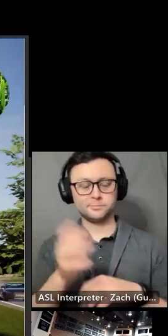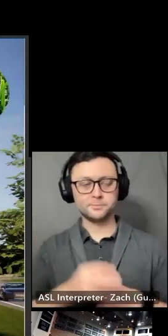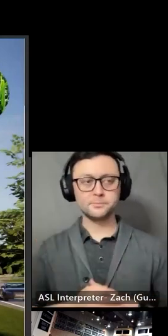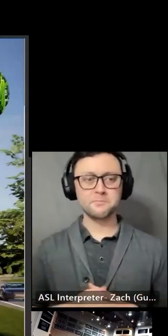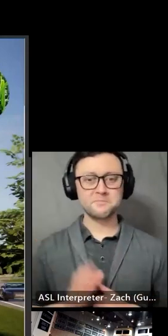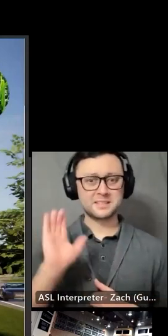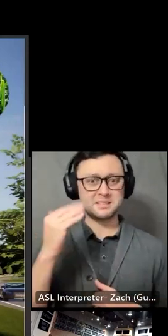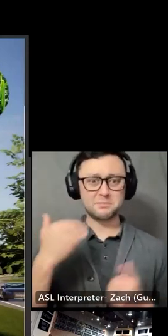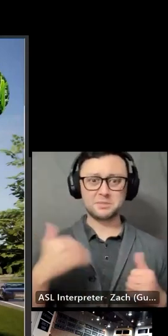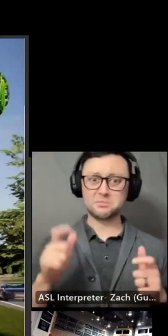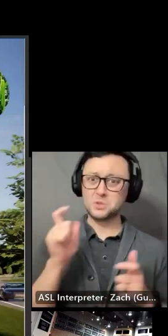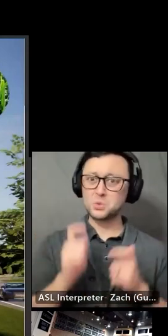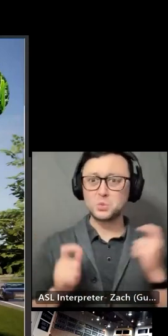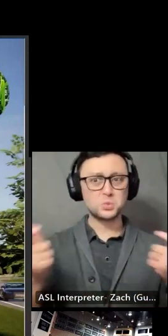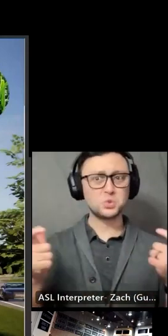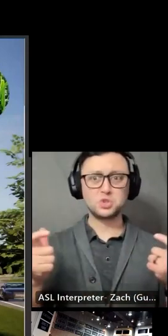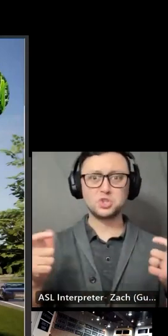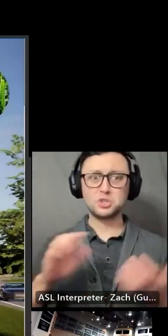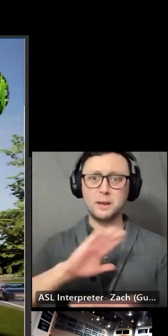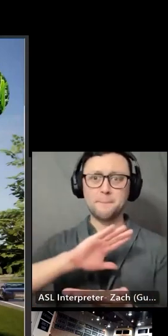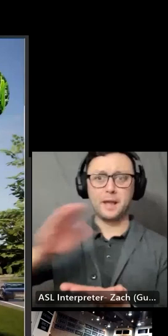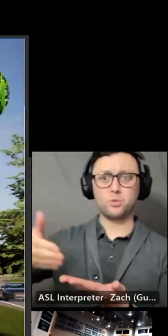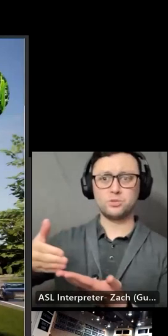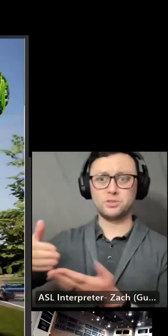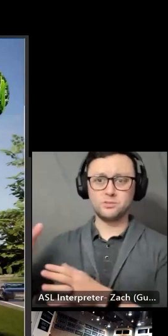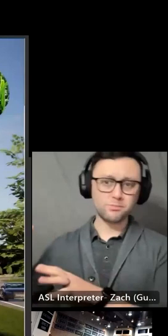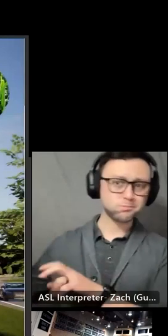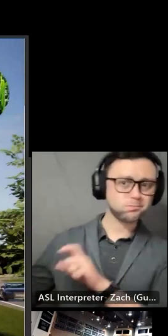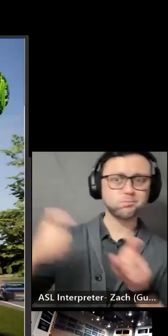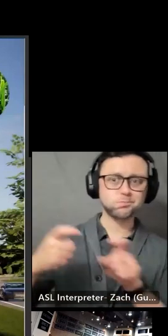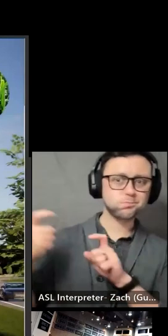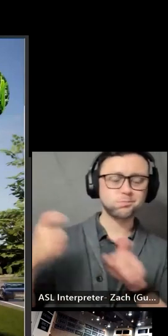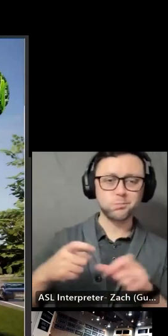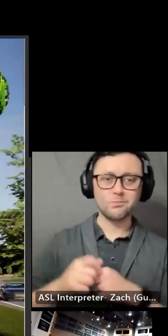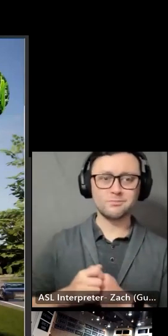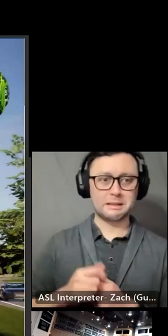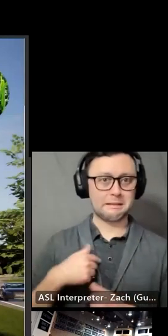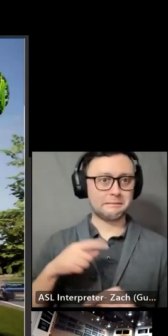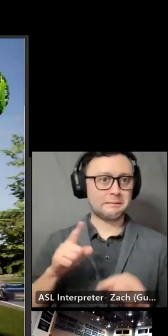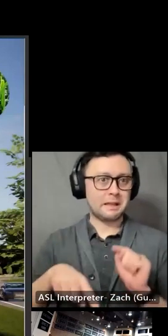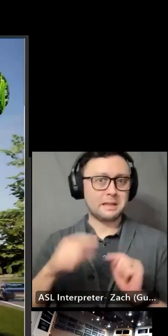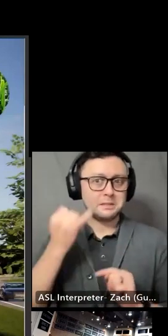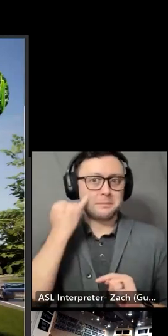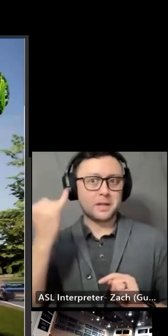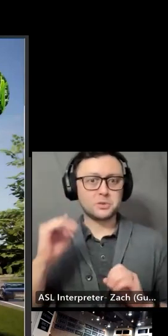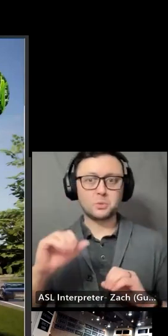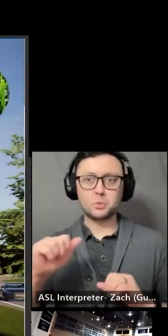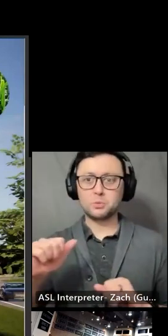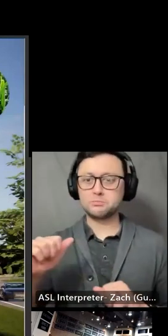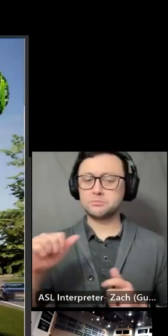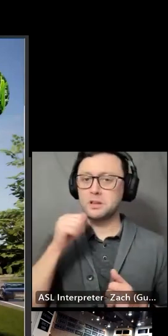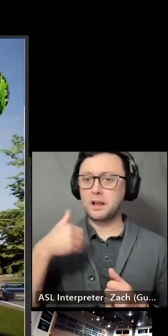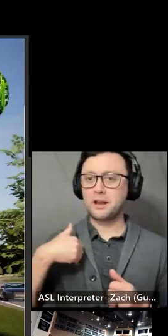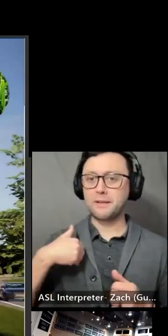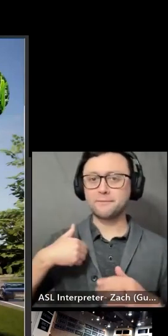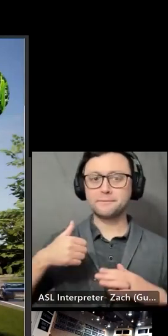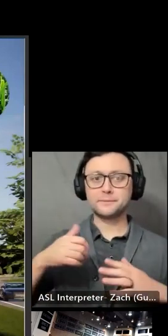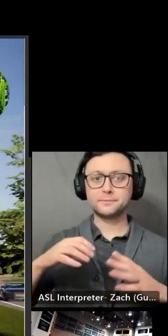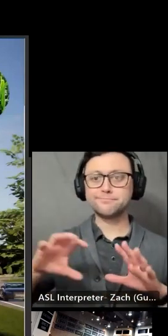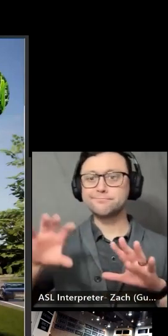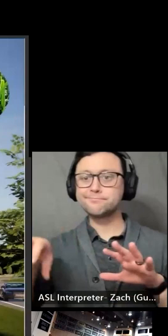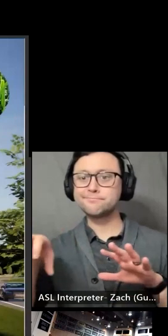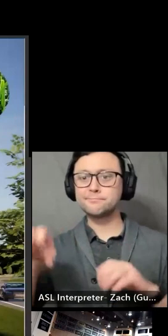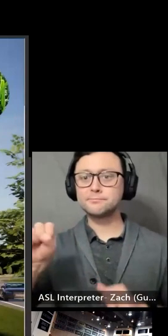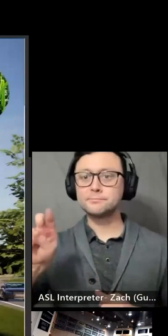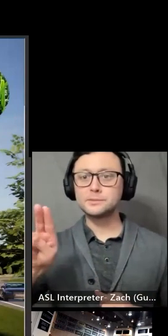like a huge amount. And I can't imagine there's not going to be some sort of a substation that needs to be built. And